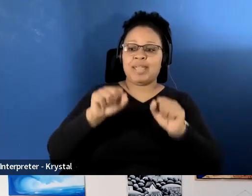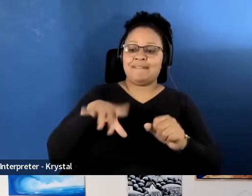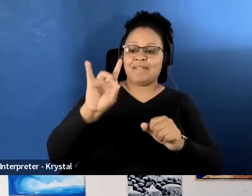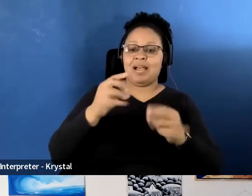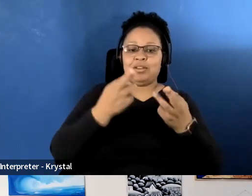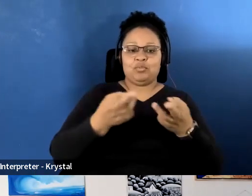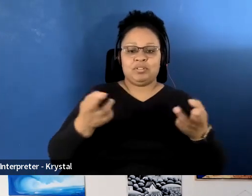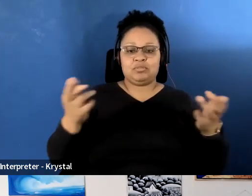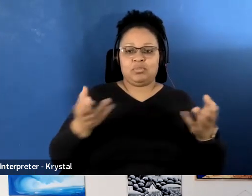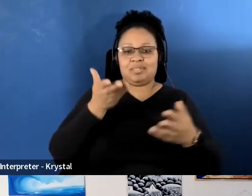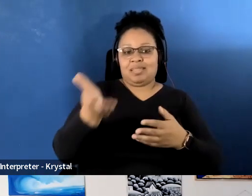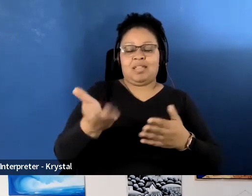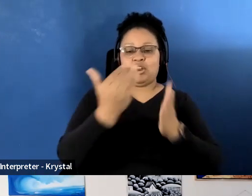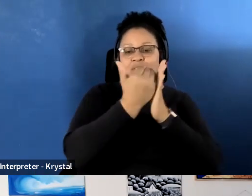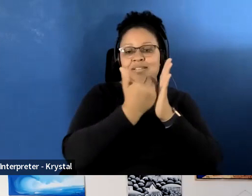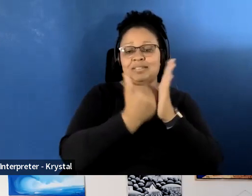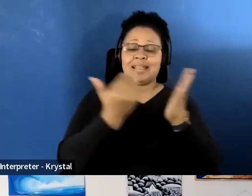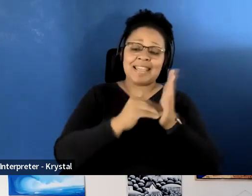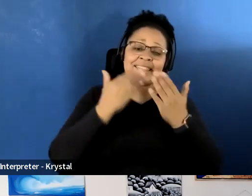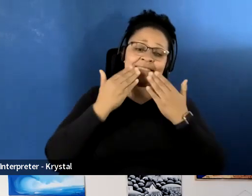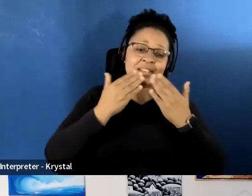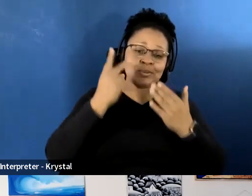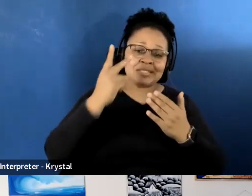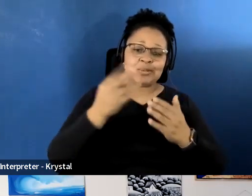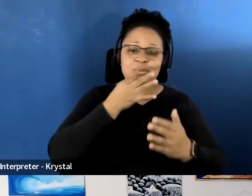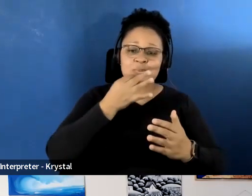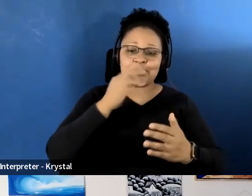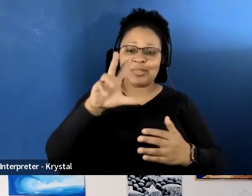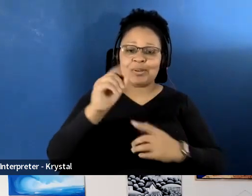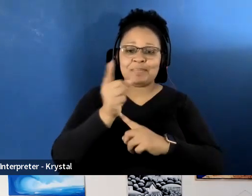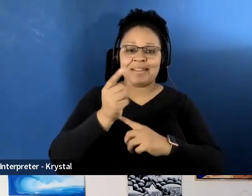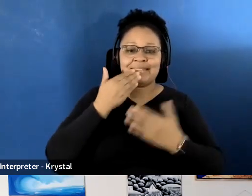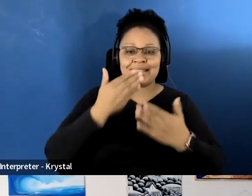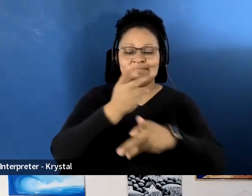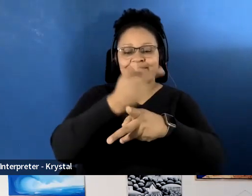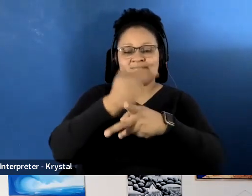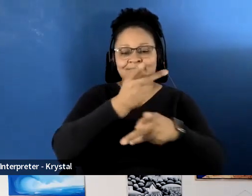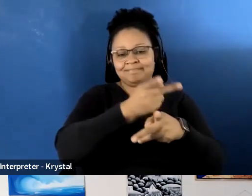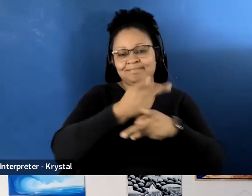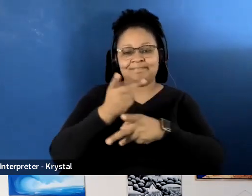the resources that we shared. Again, thank you. And we will see you in about 30 minutes. Take care.